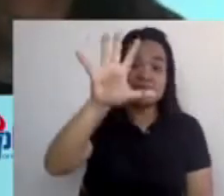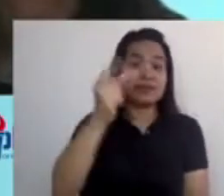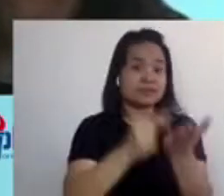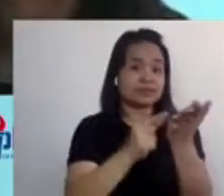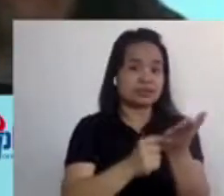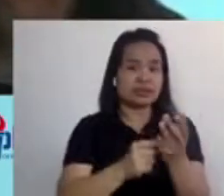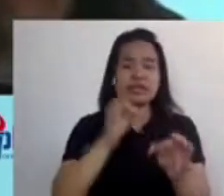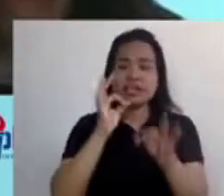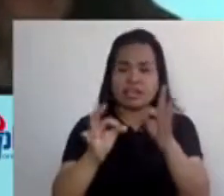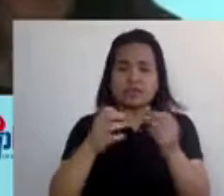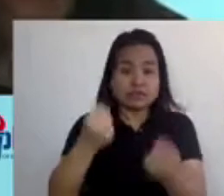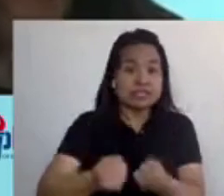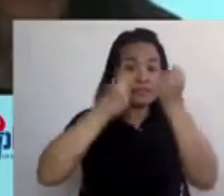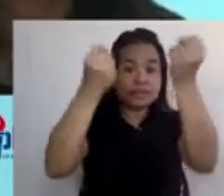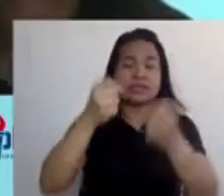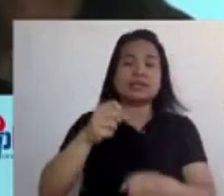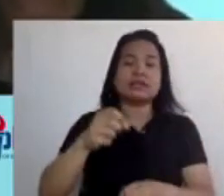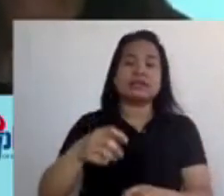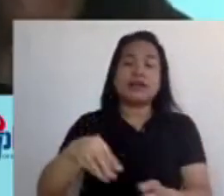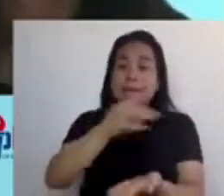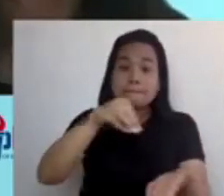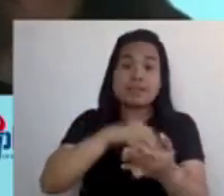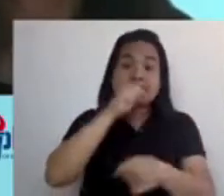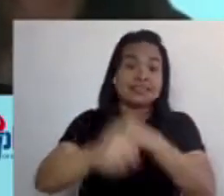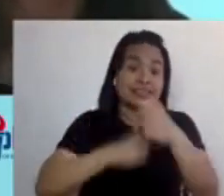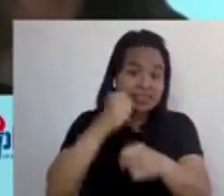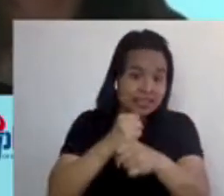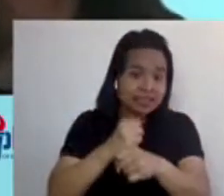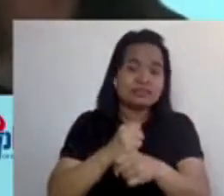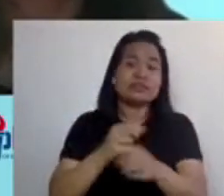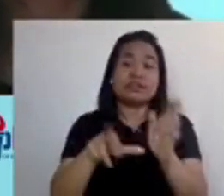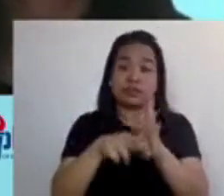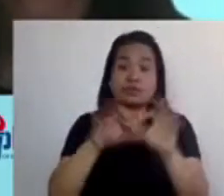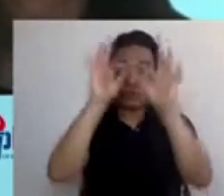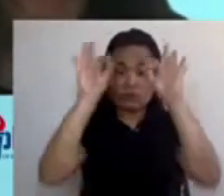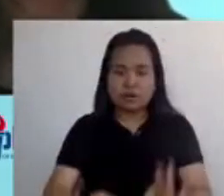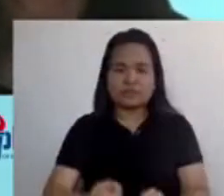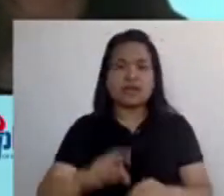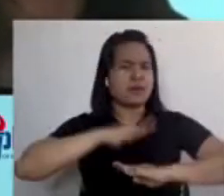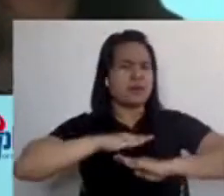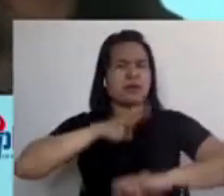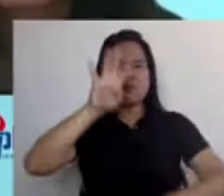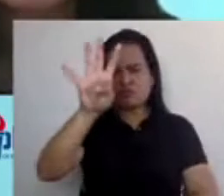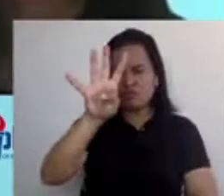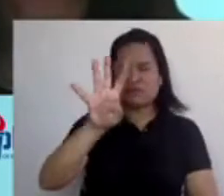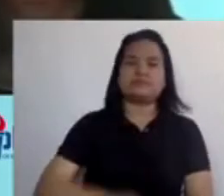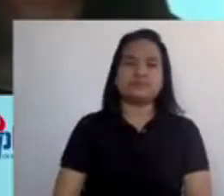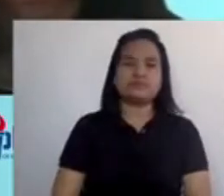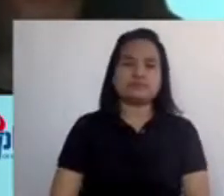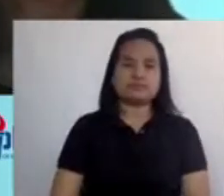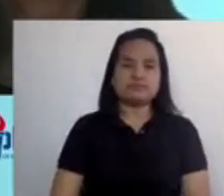MRF, that's very satisfactory. If you submitted your IPCRF DP, so this one is the not updated version,